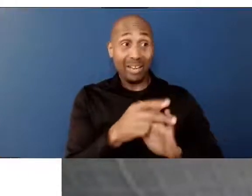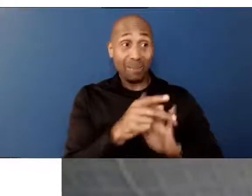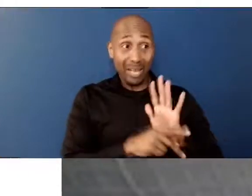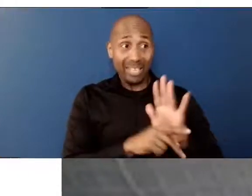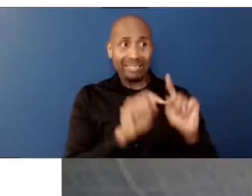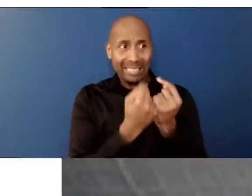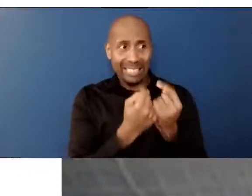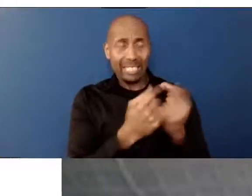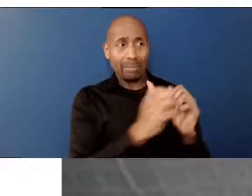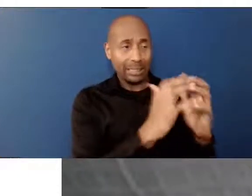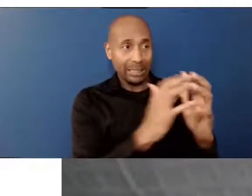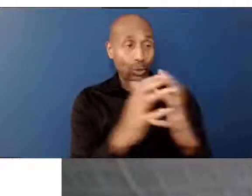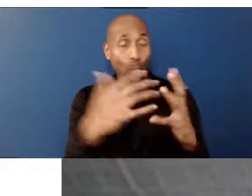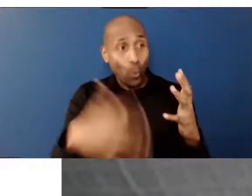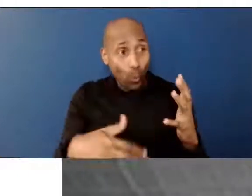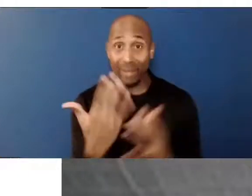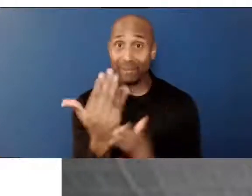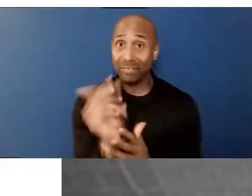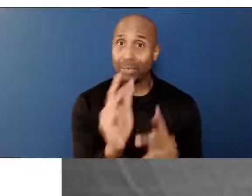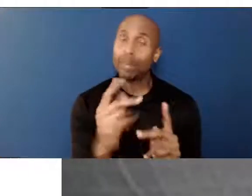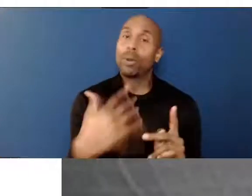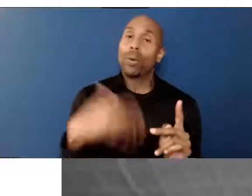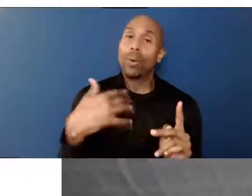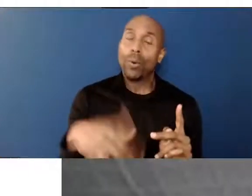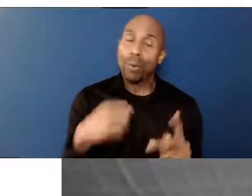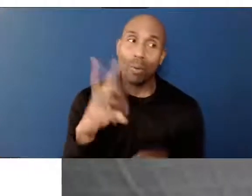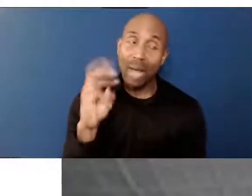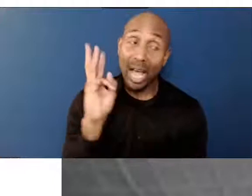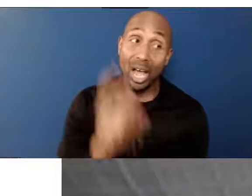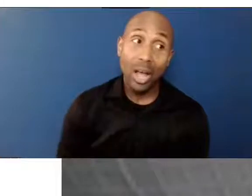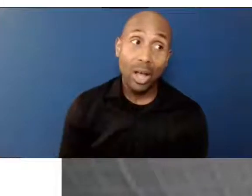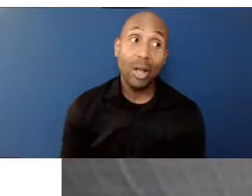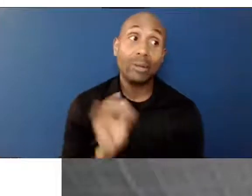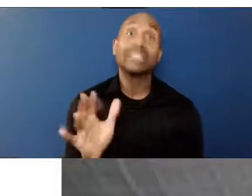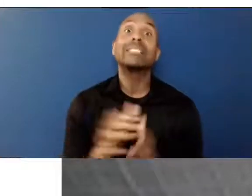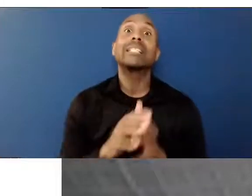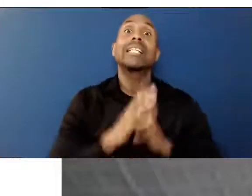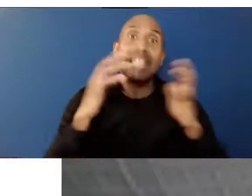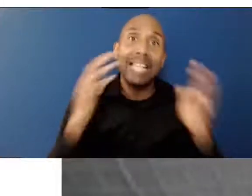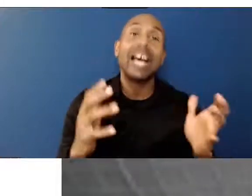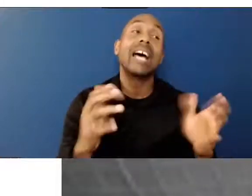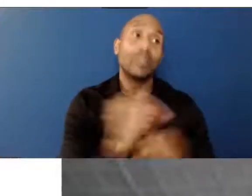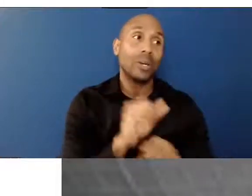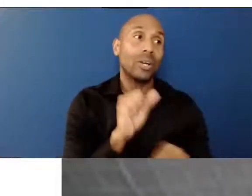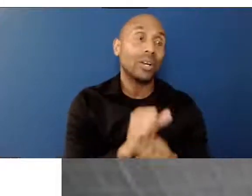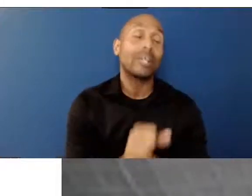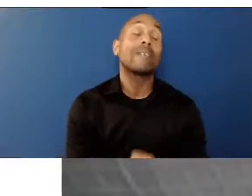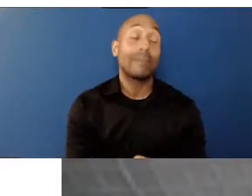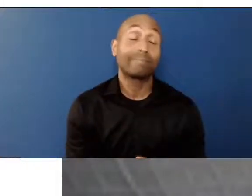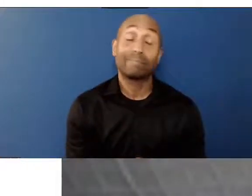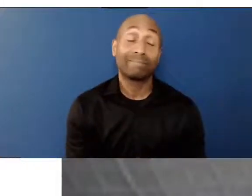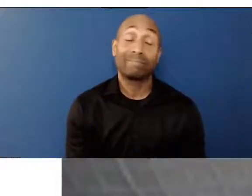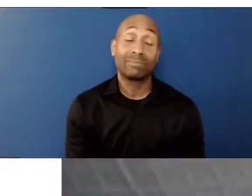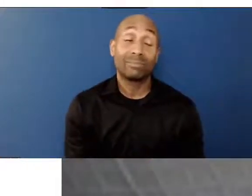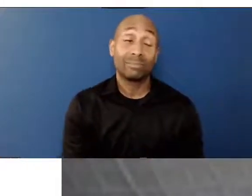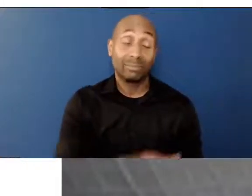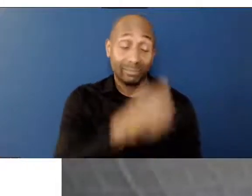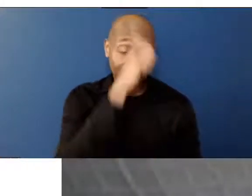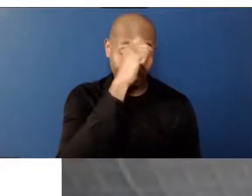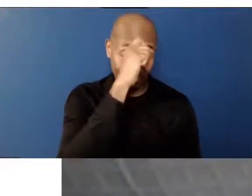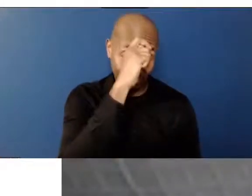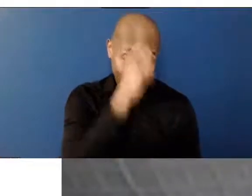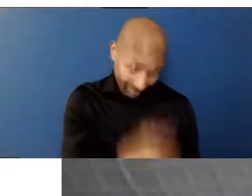of the government and behalf of people with disabilities is really astronomical considering the size of your team. So hats off to you.